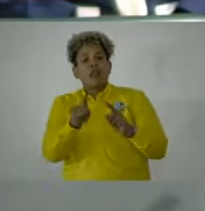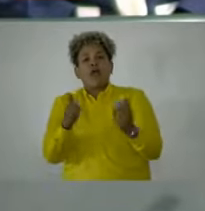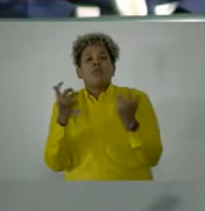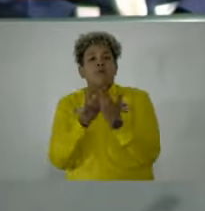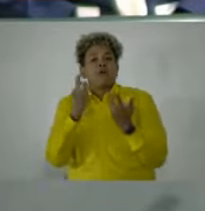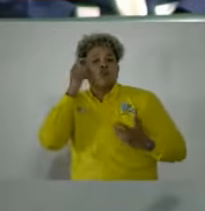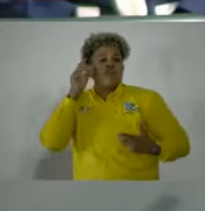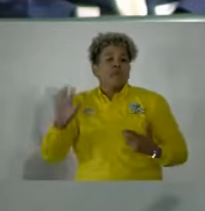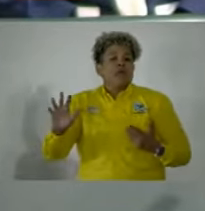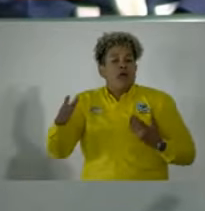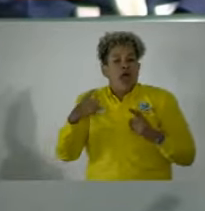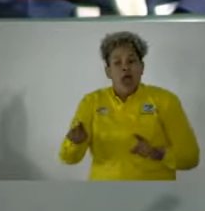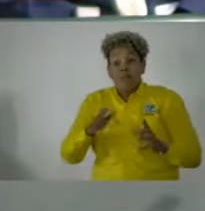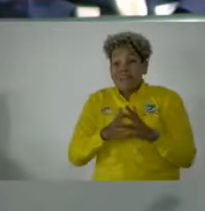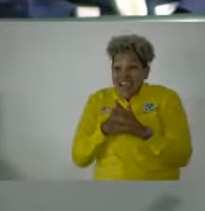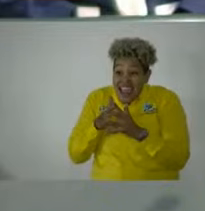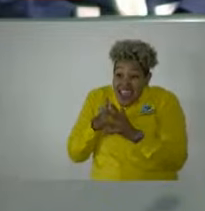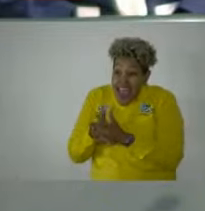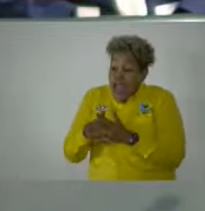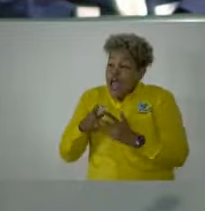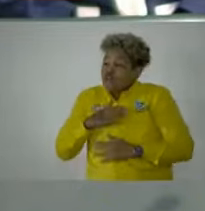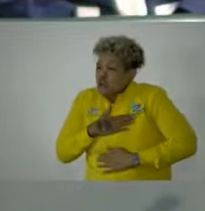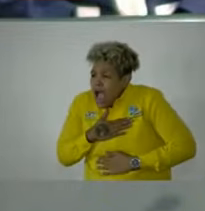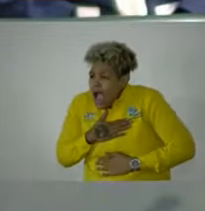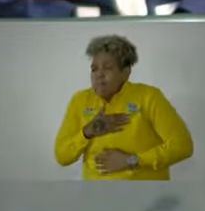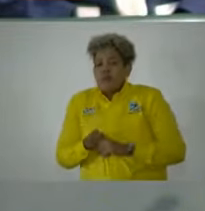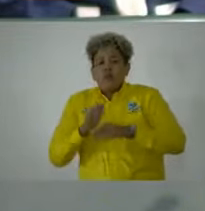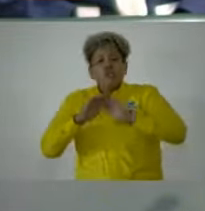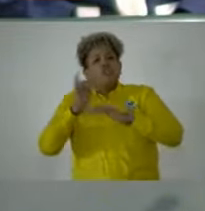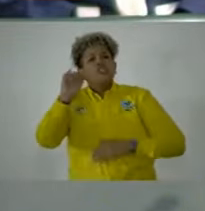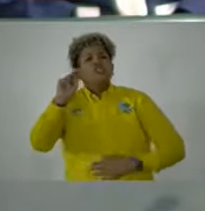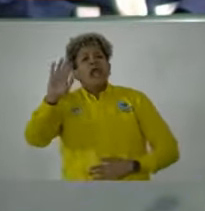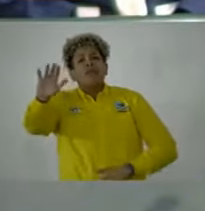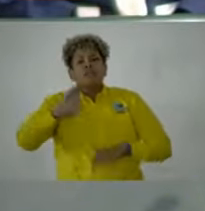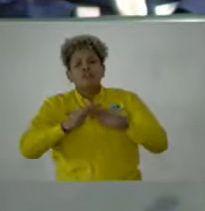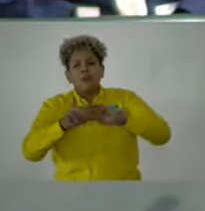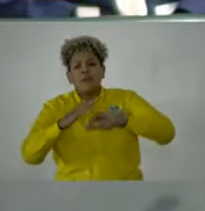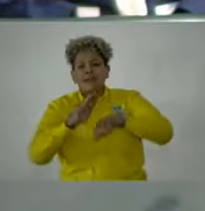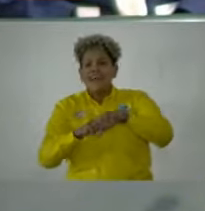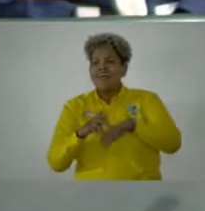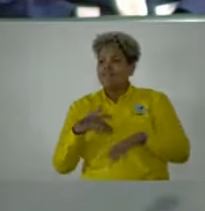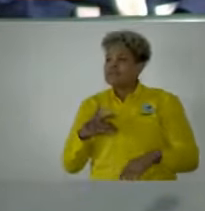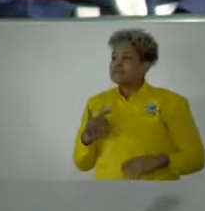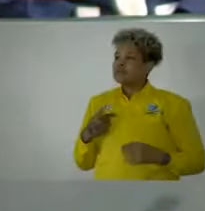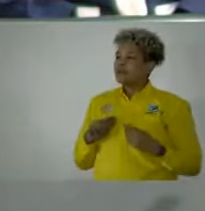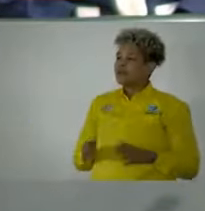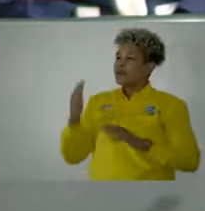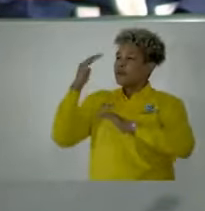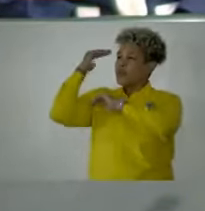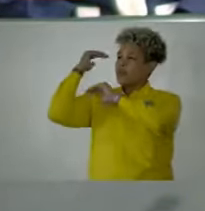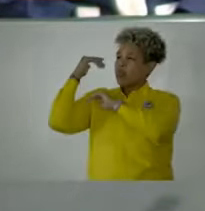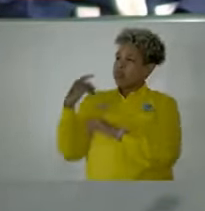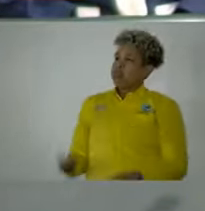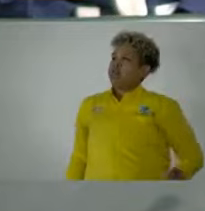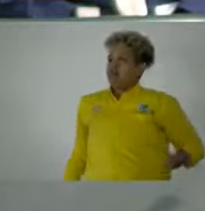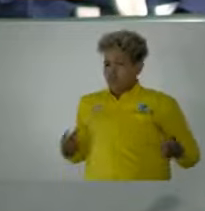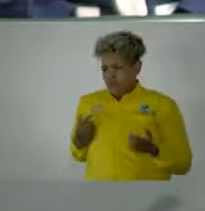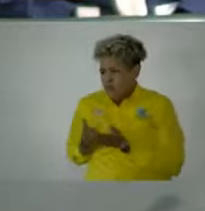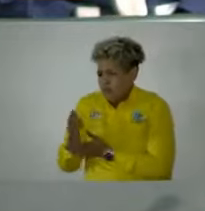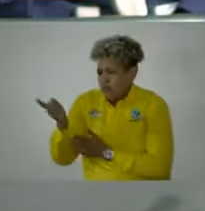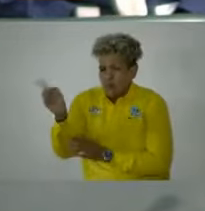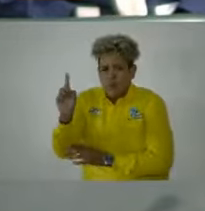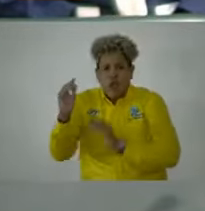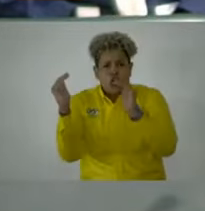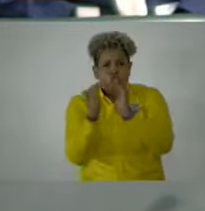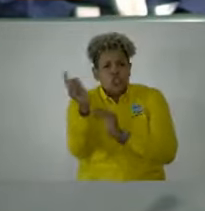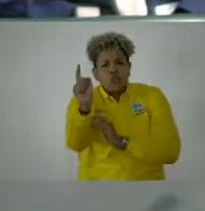government, entrenched apathy with Jamaican nationals losing hope, who feel there's no recourse, no